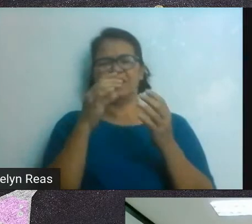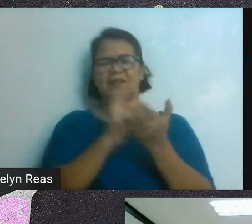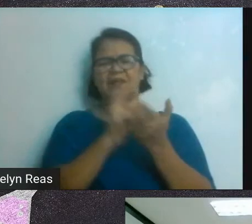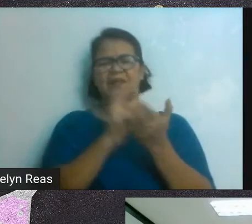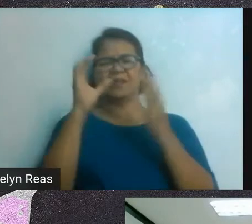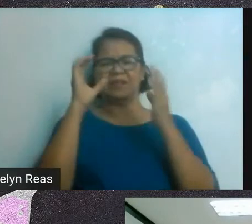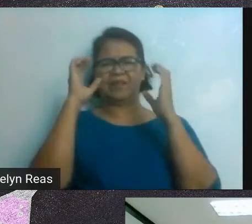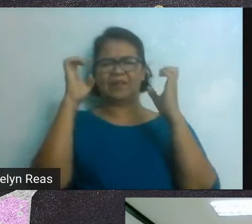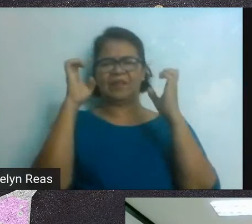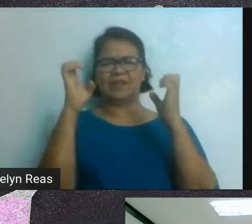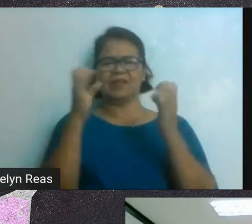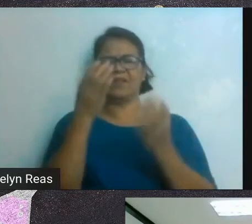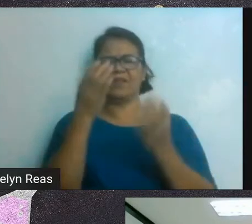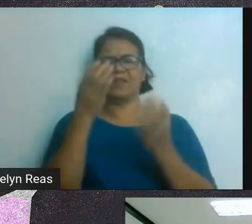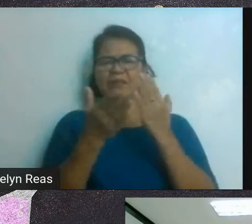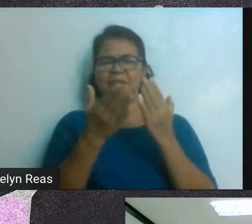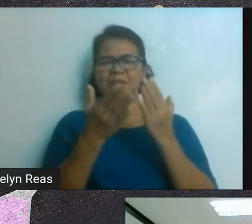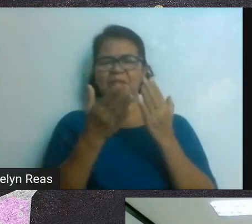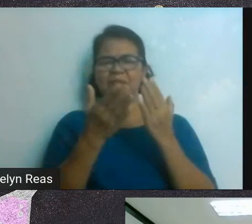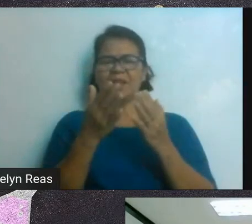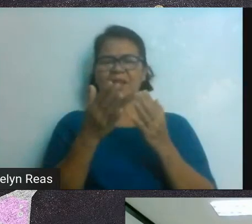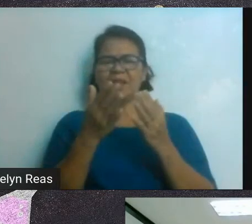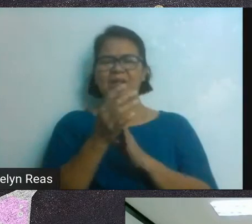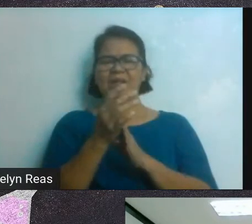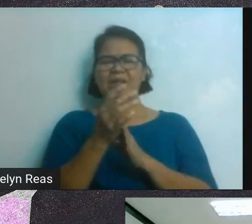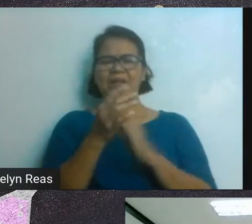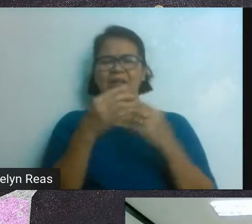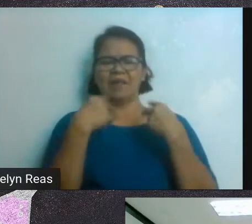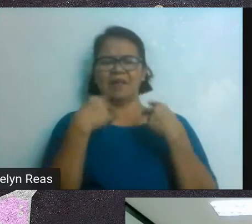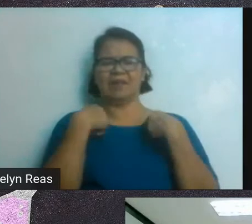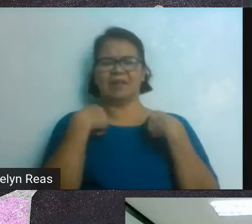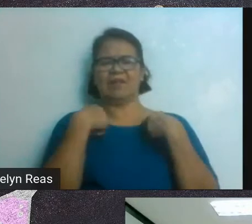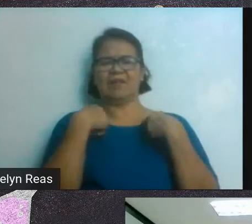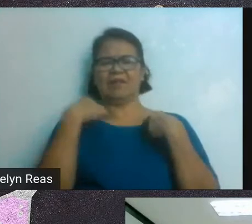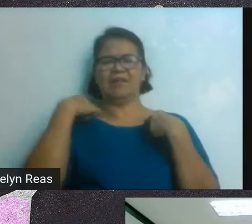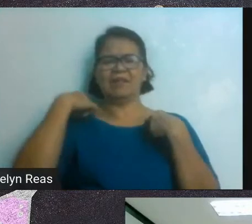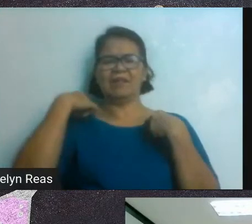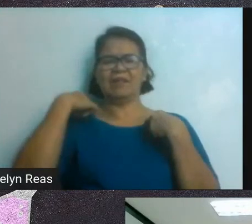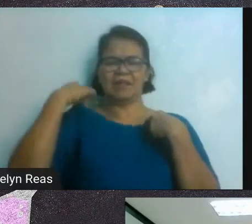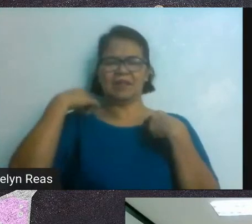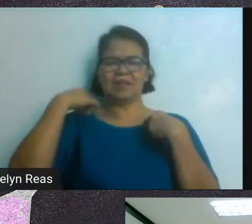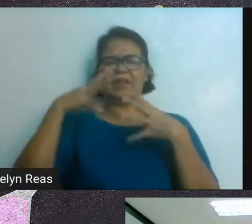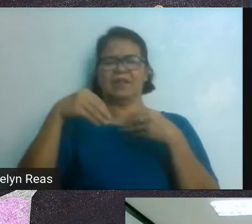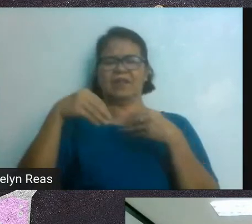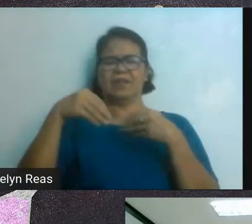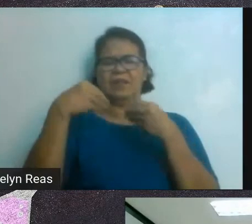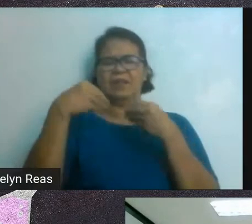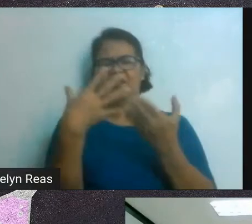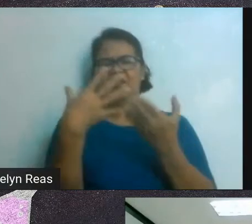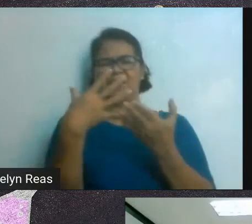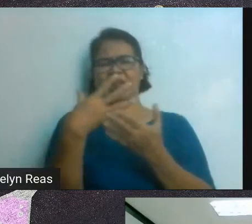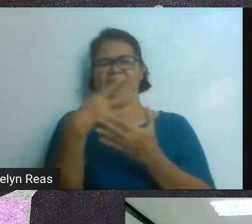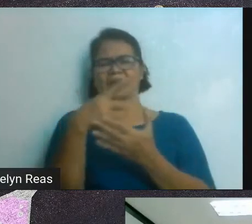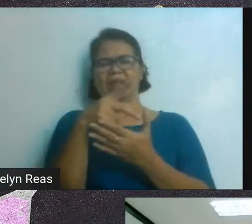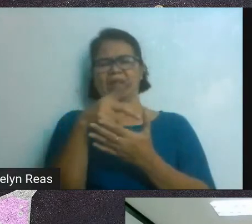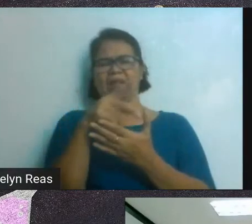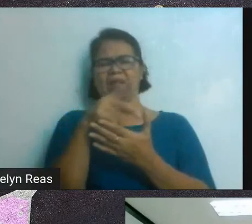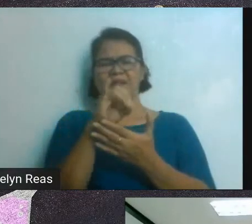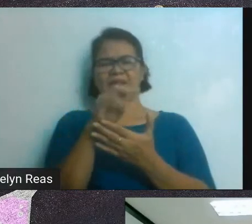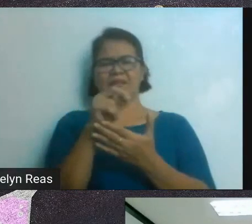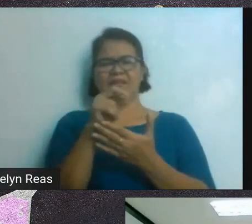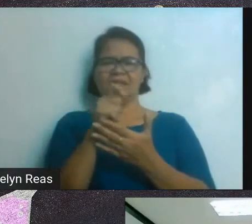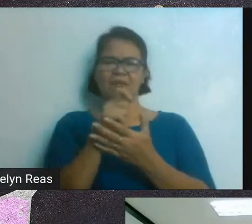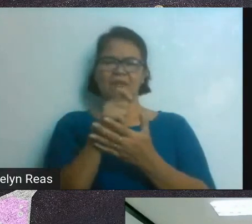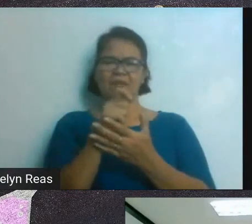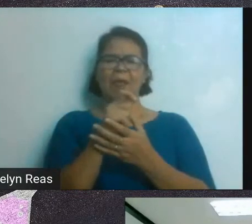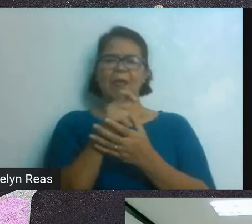who may want to volunteer and be given points application later in terms of relevant